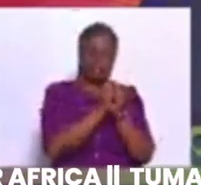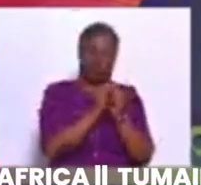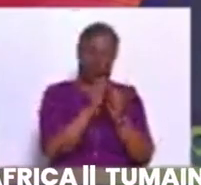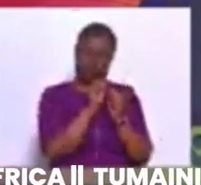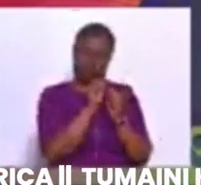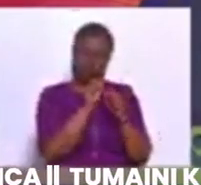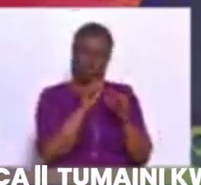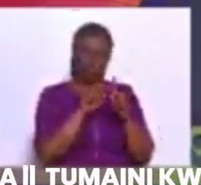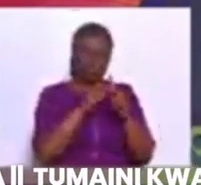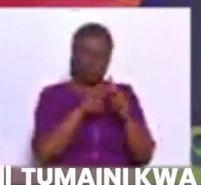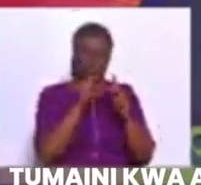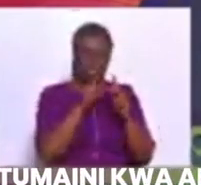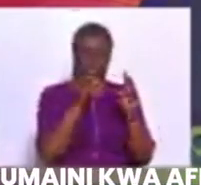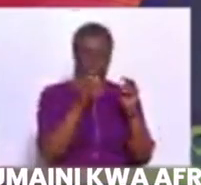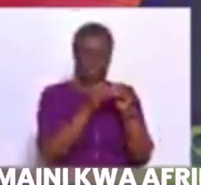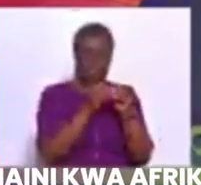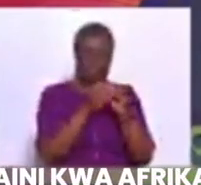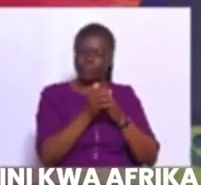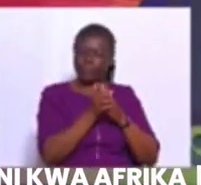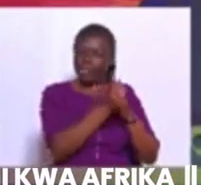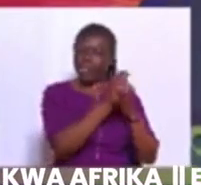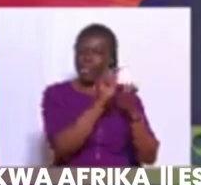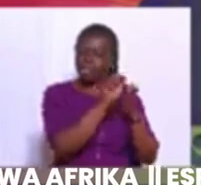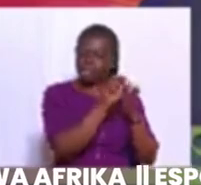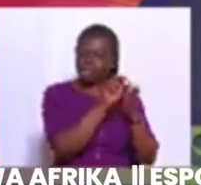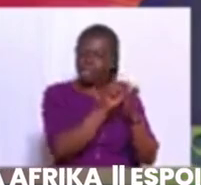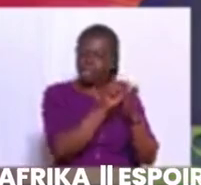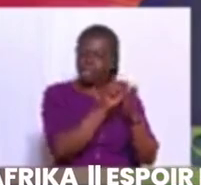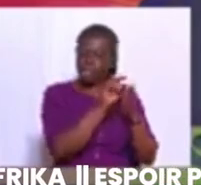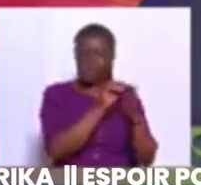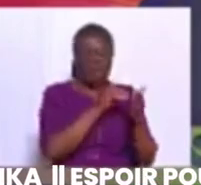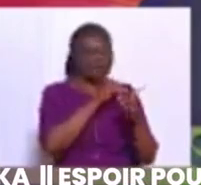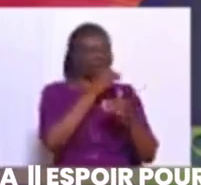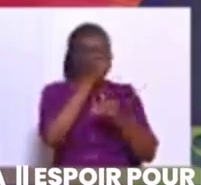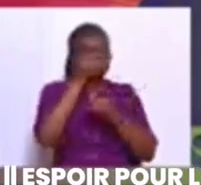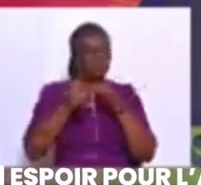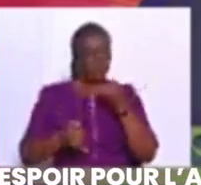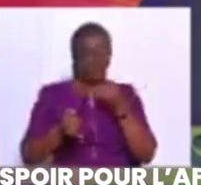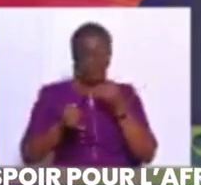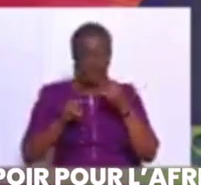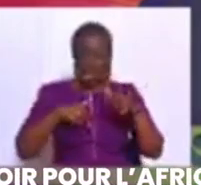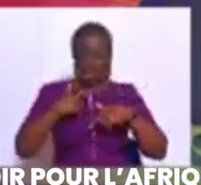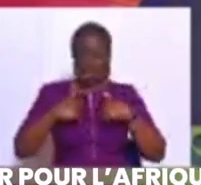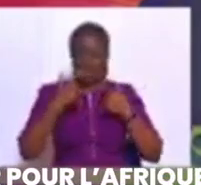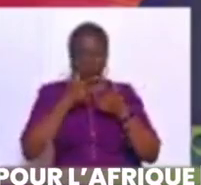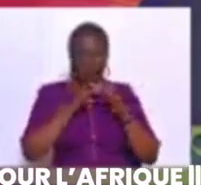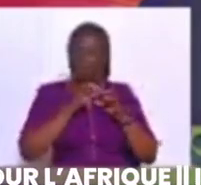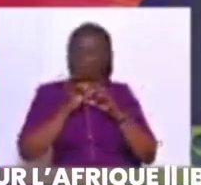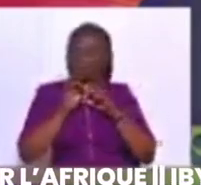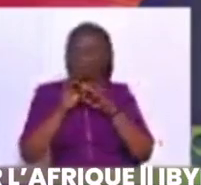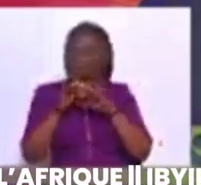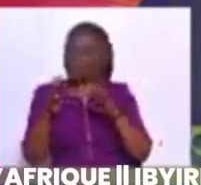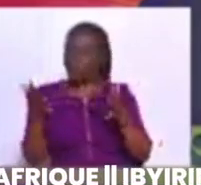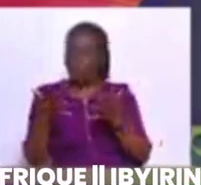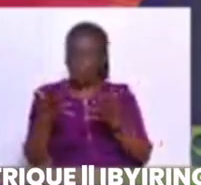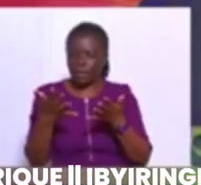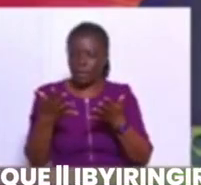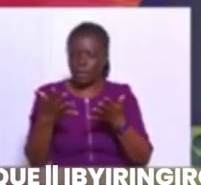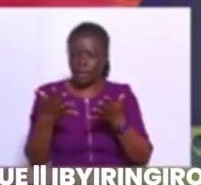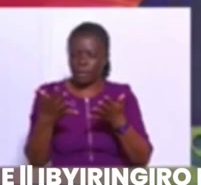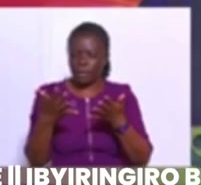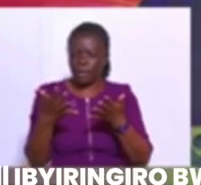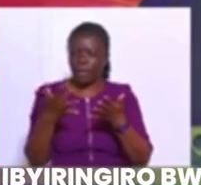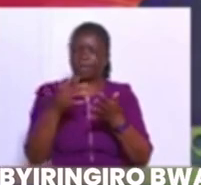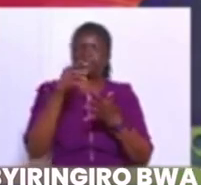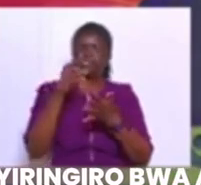this meeting. May you lead him up to the end, and may us that are gathered before the screen